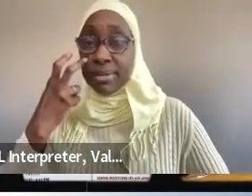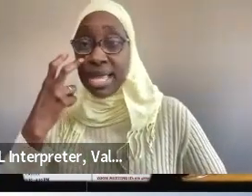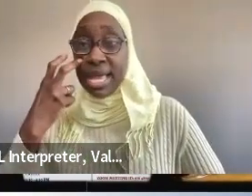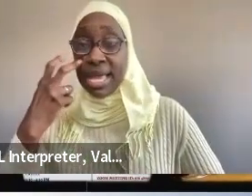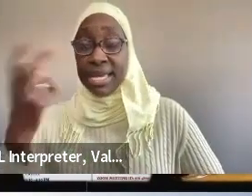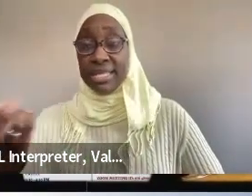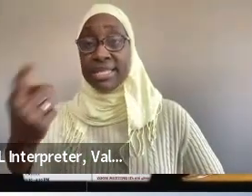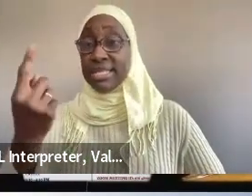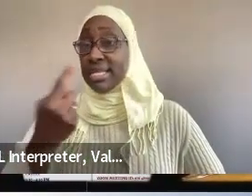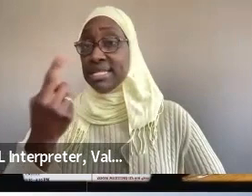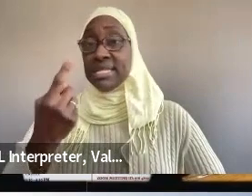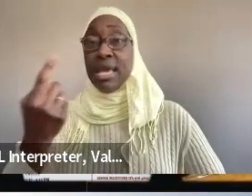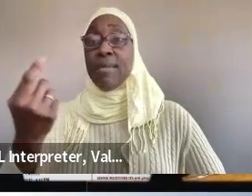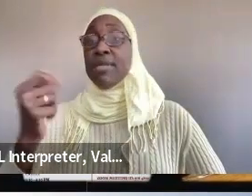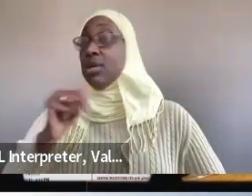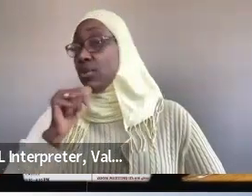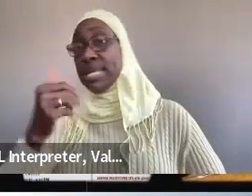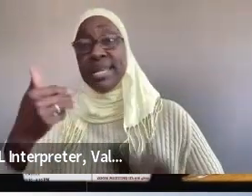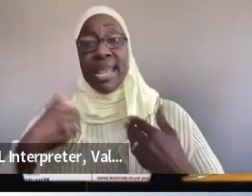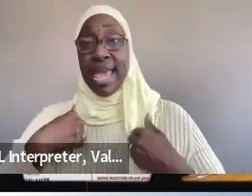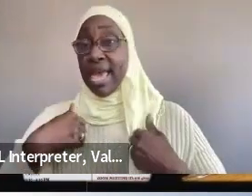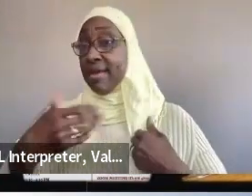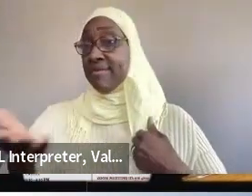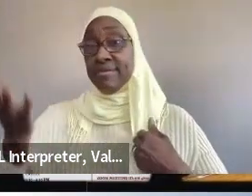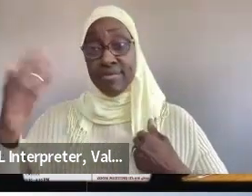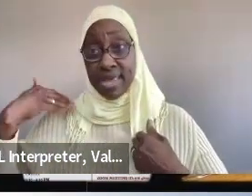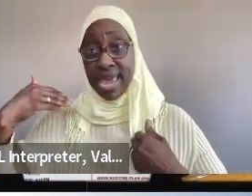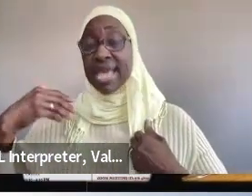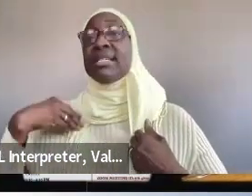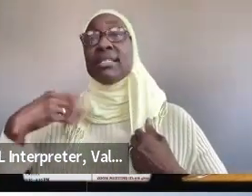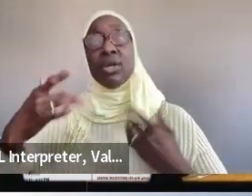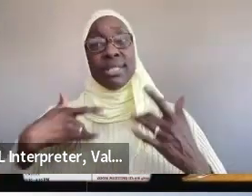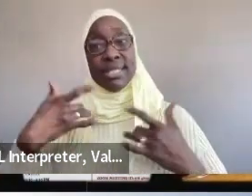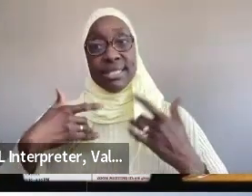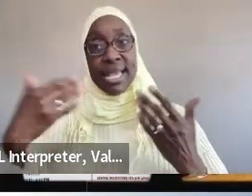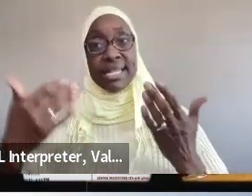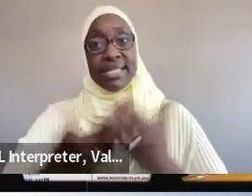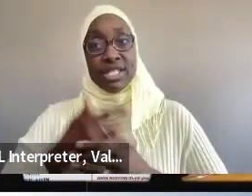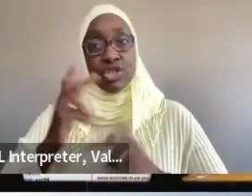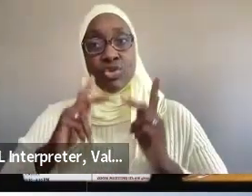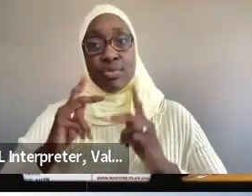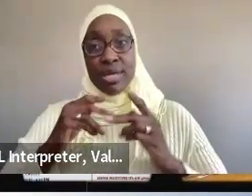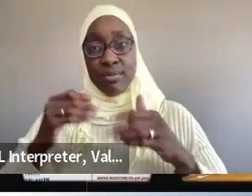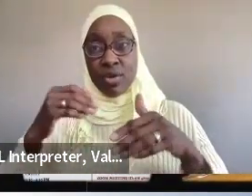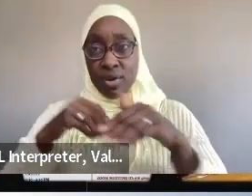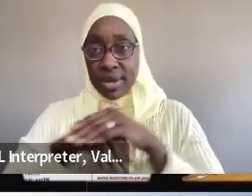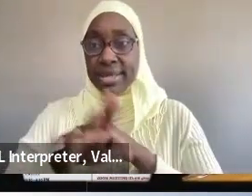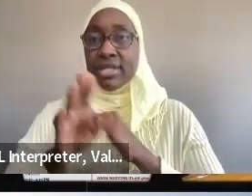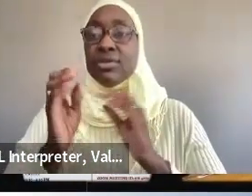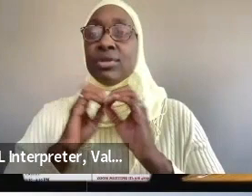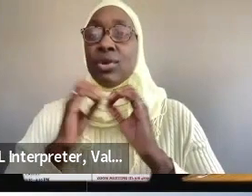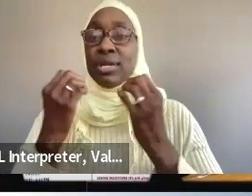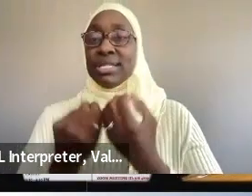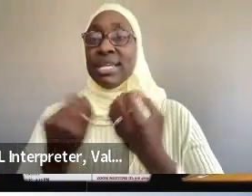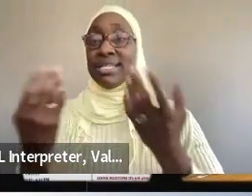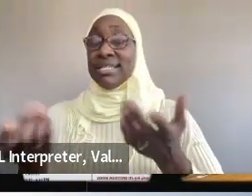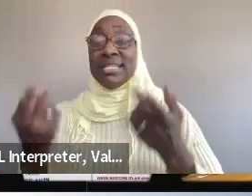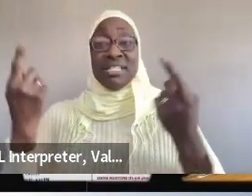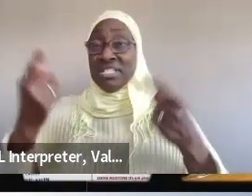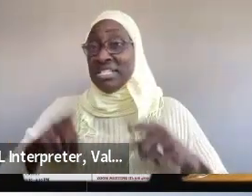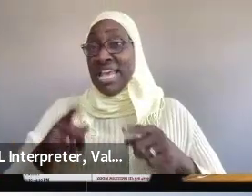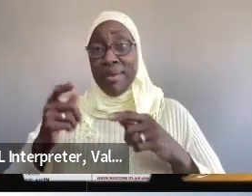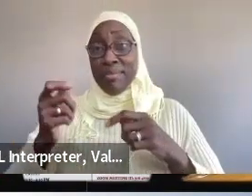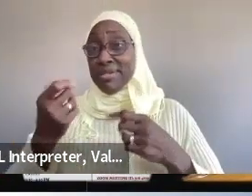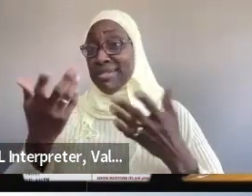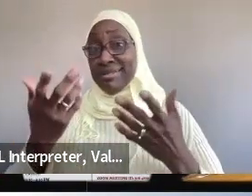very exciting to see new people coming in. And I think also it just happened to work out for us this way, but I think